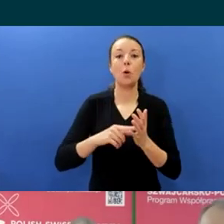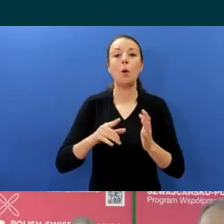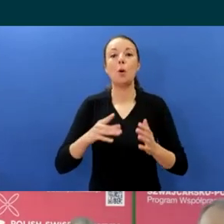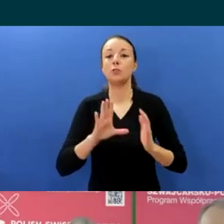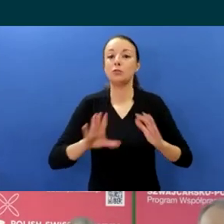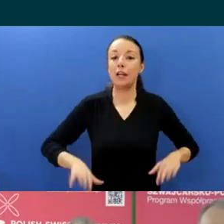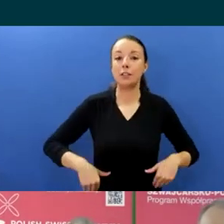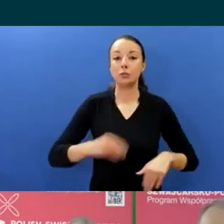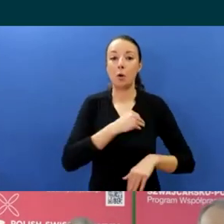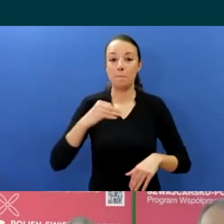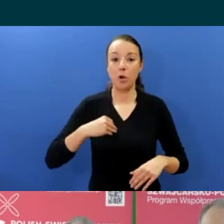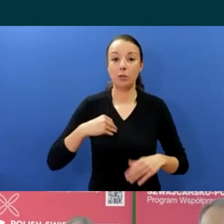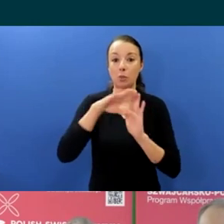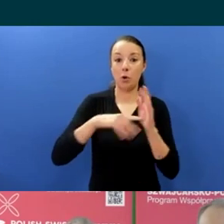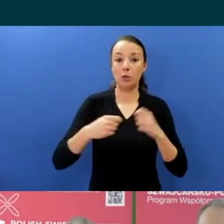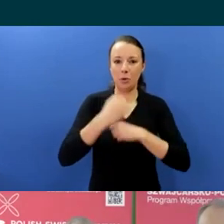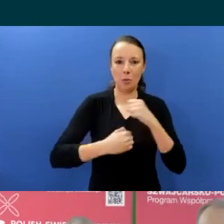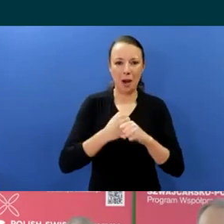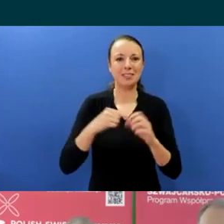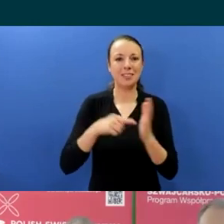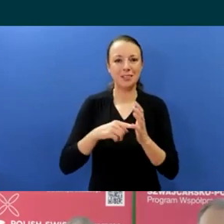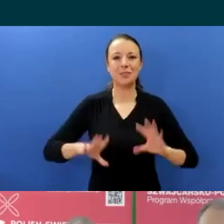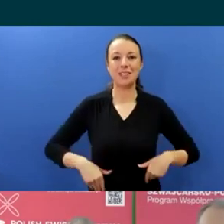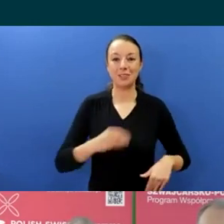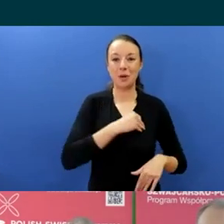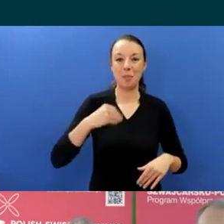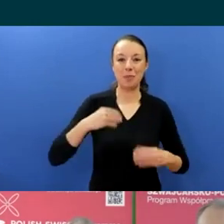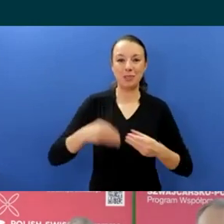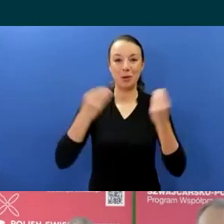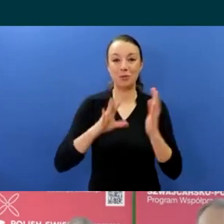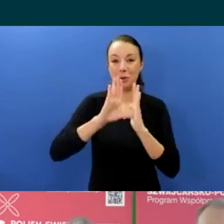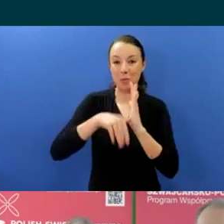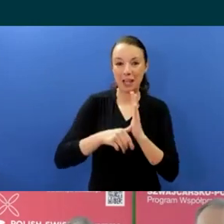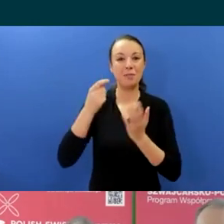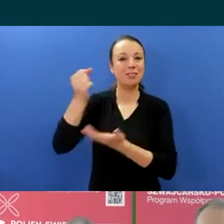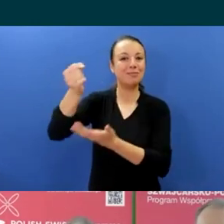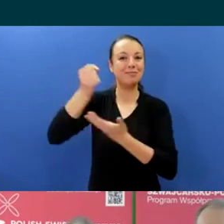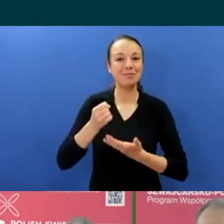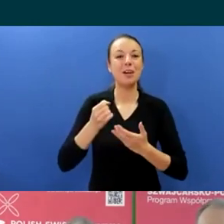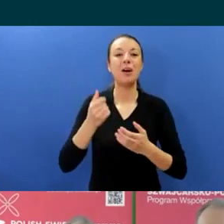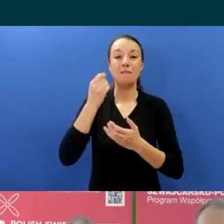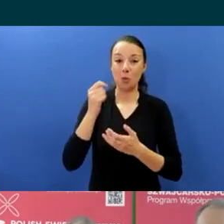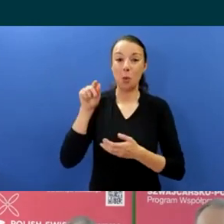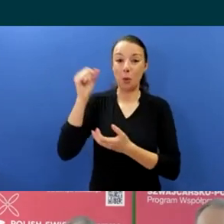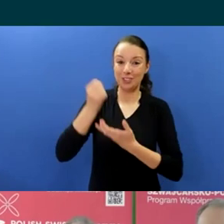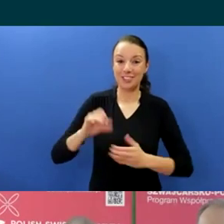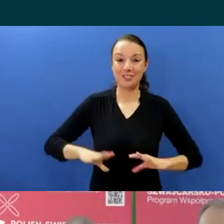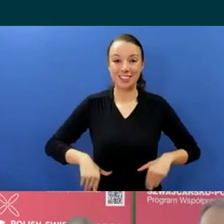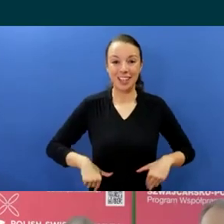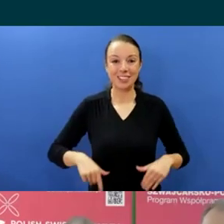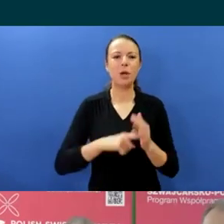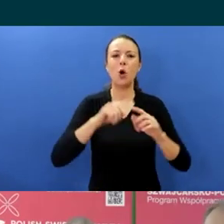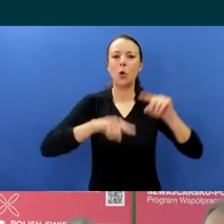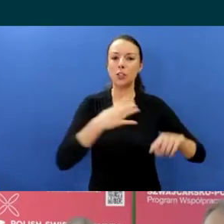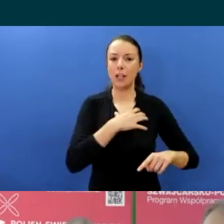by the Polish Cities Association with the framework of the Polish project as a component